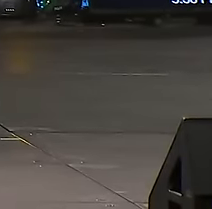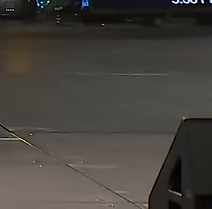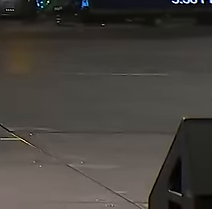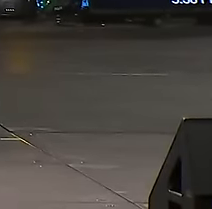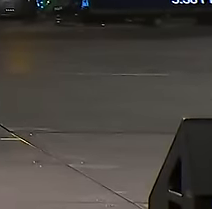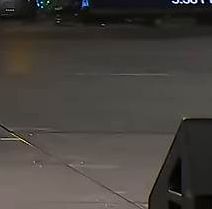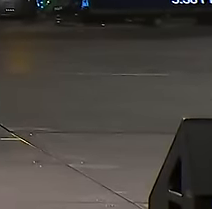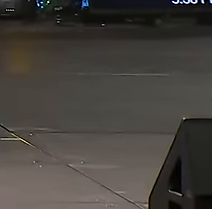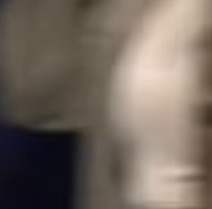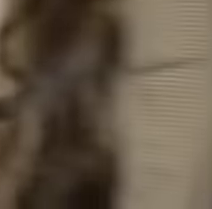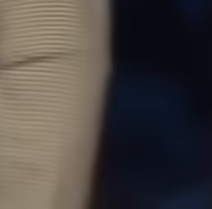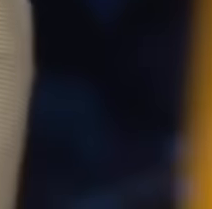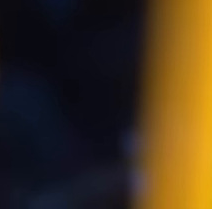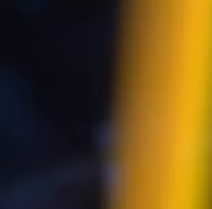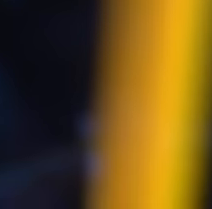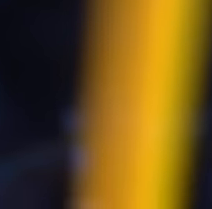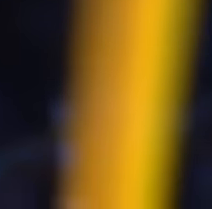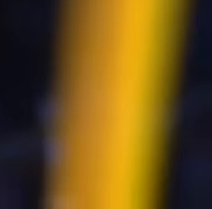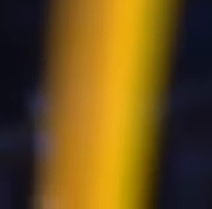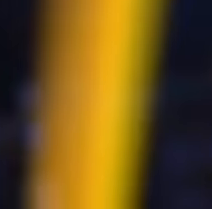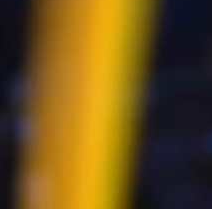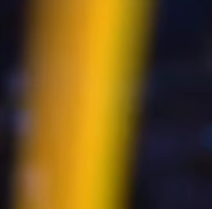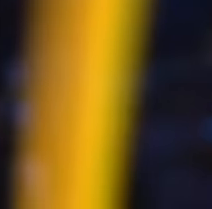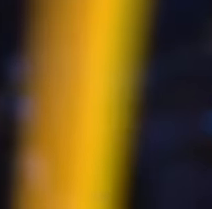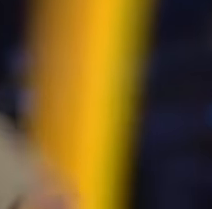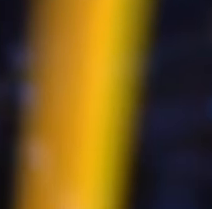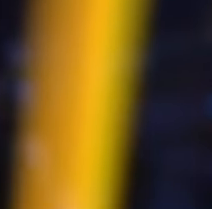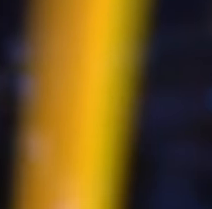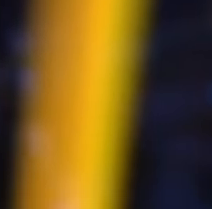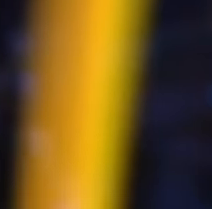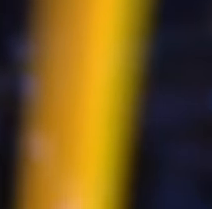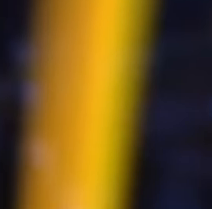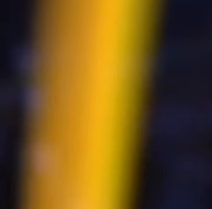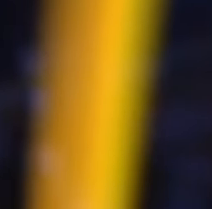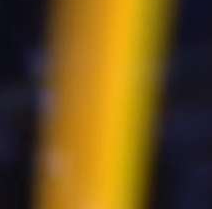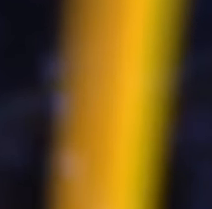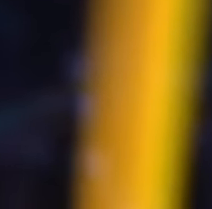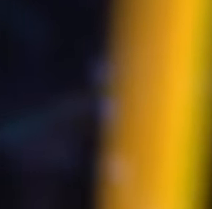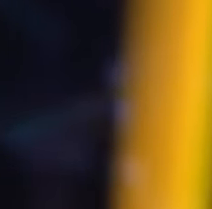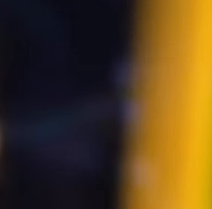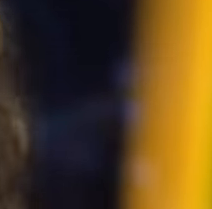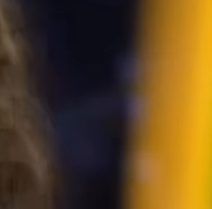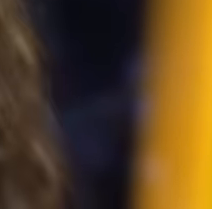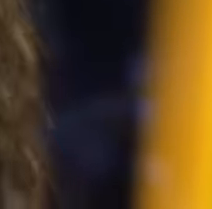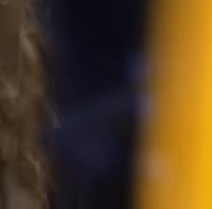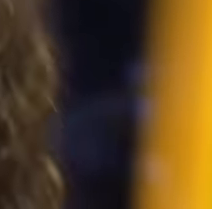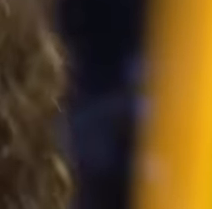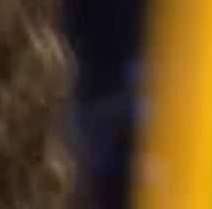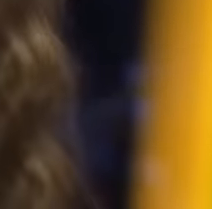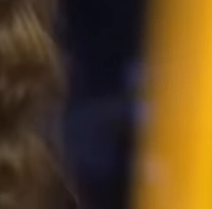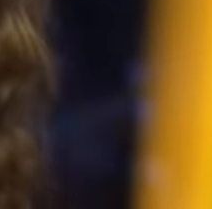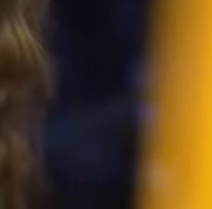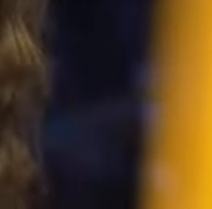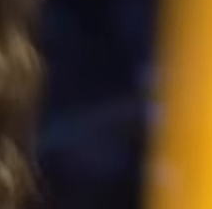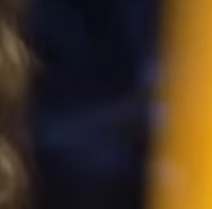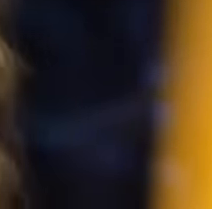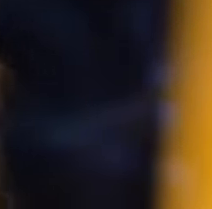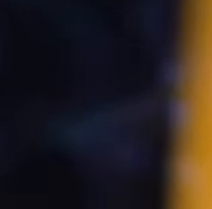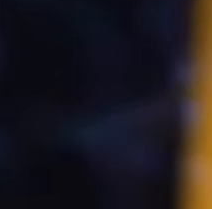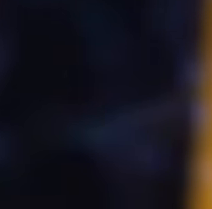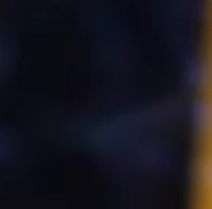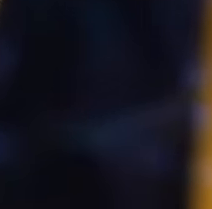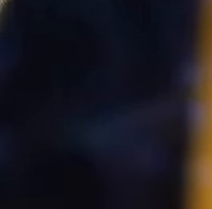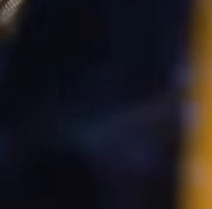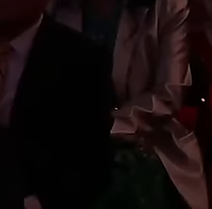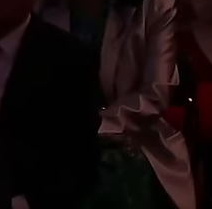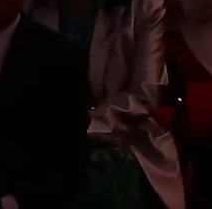excited for what God is doing, sister. Amen. And I wonder if there are any messengers of peace in the house that are grateful today. I wonder if there are any messengers of